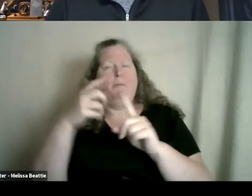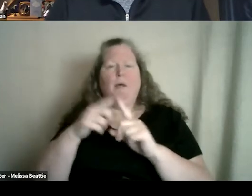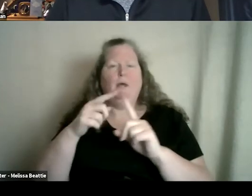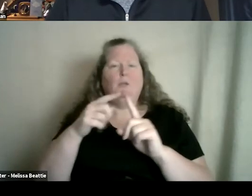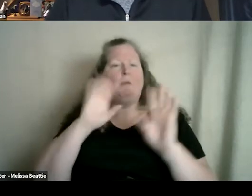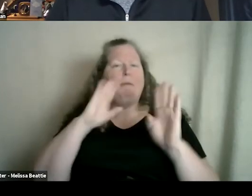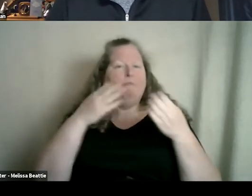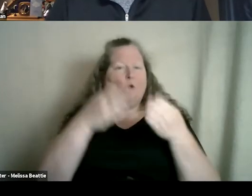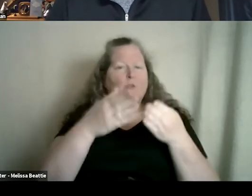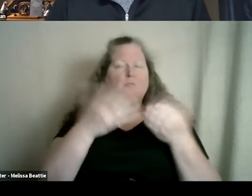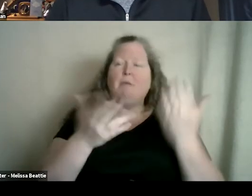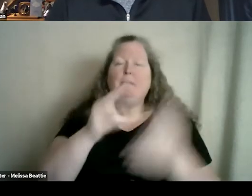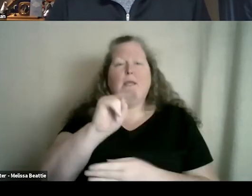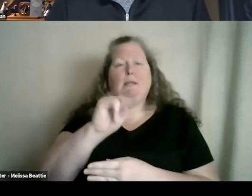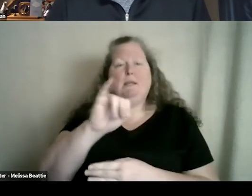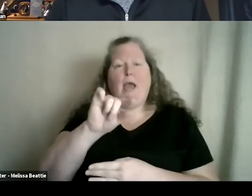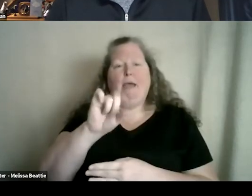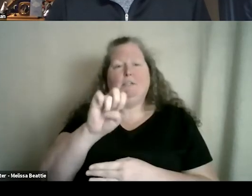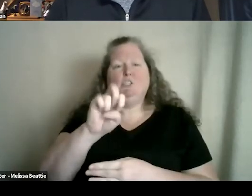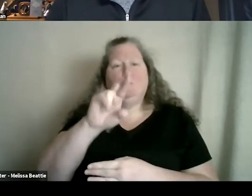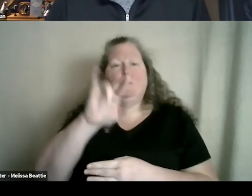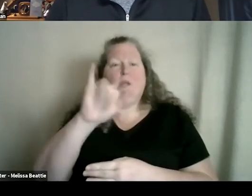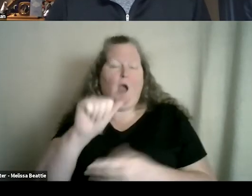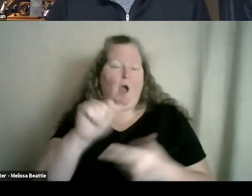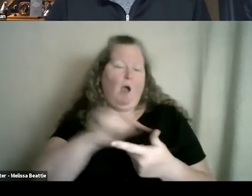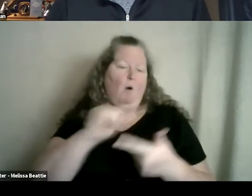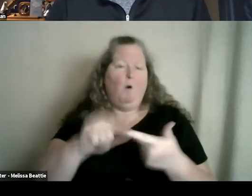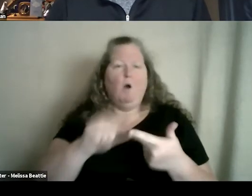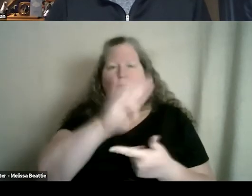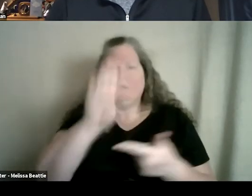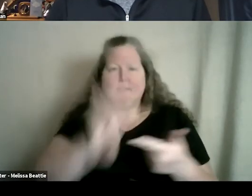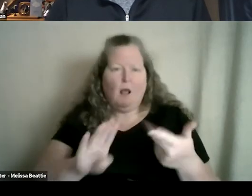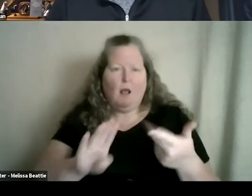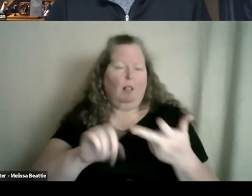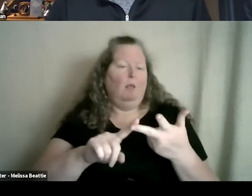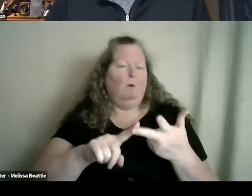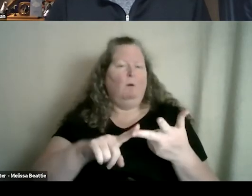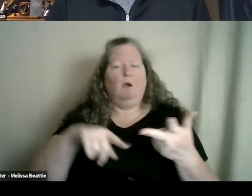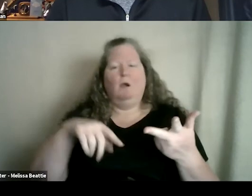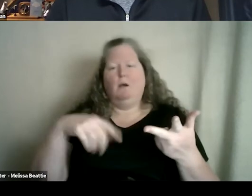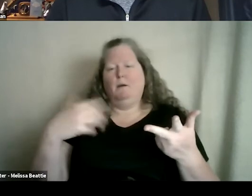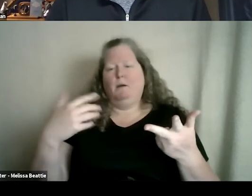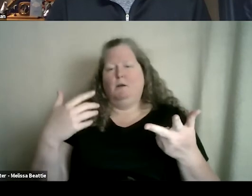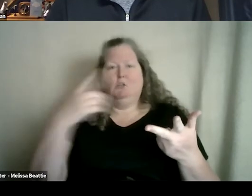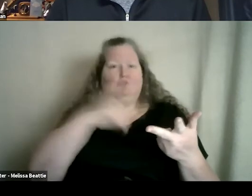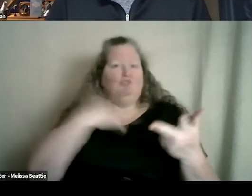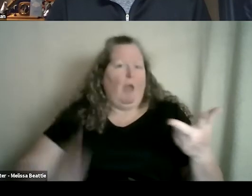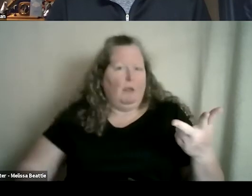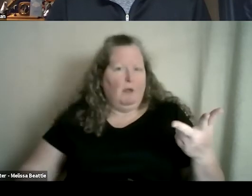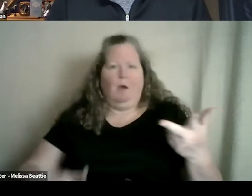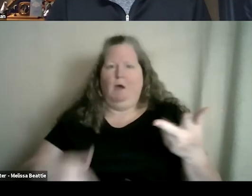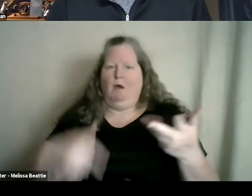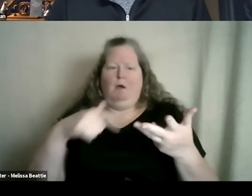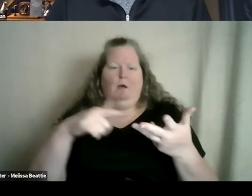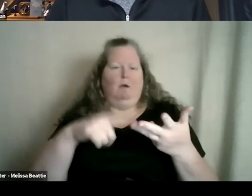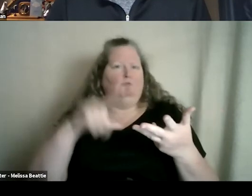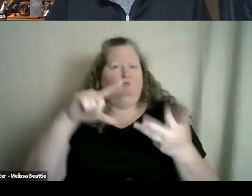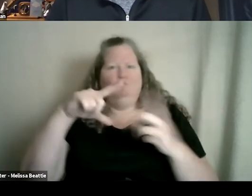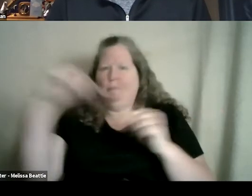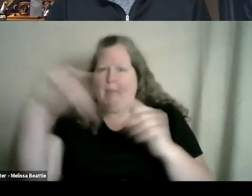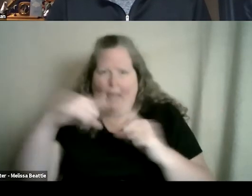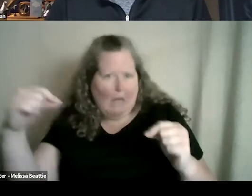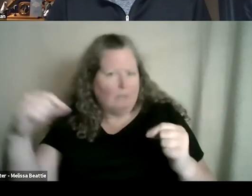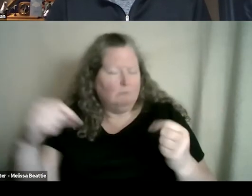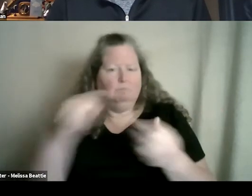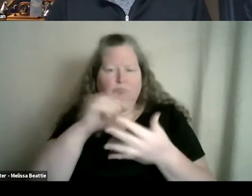happening in Nigeria. I'm interested in what's happening in Brazil. I'm interested in what's happening in China, and so on and so forth, in Japan,